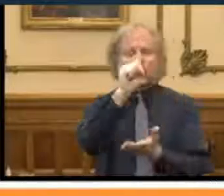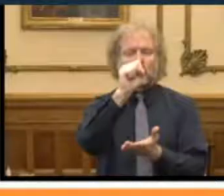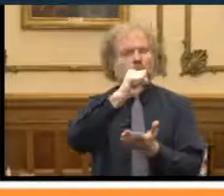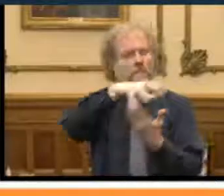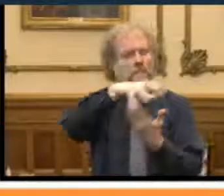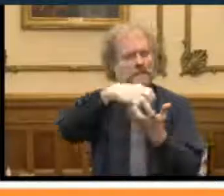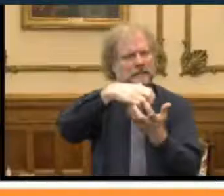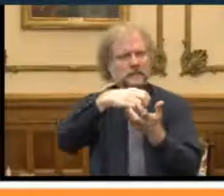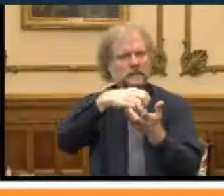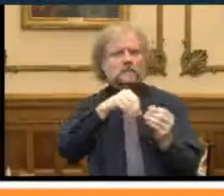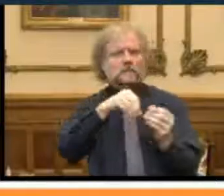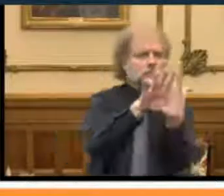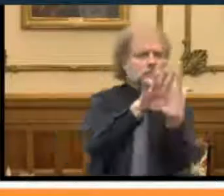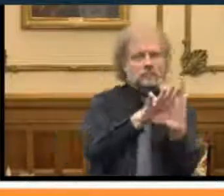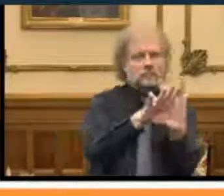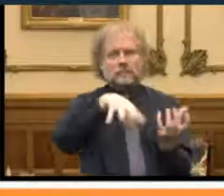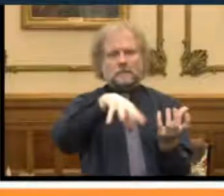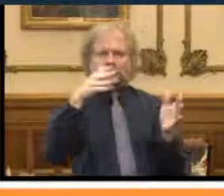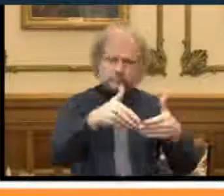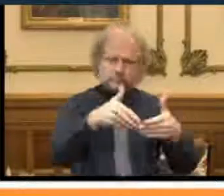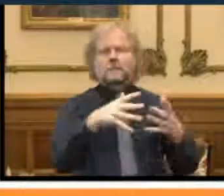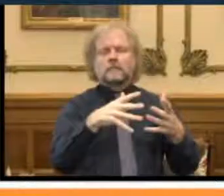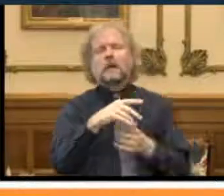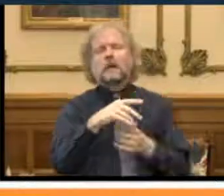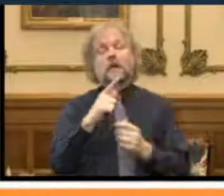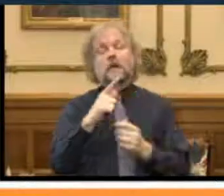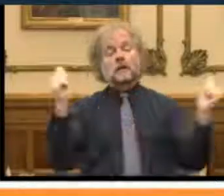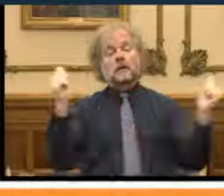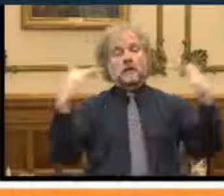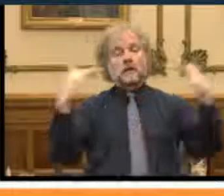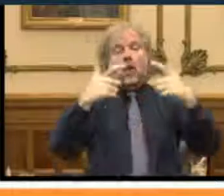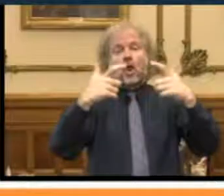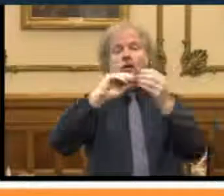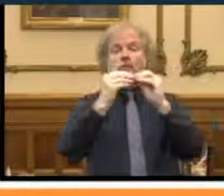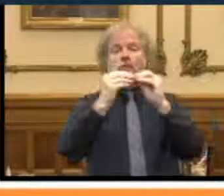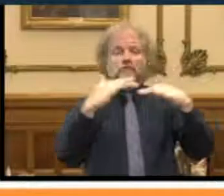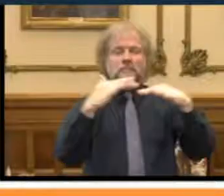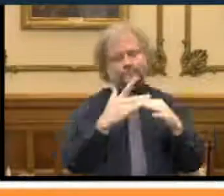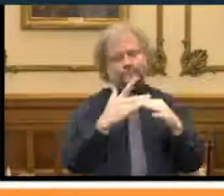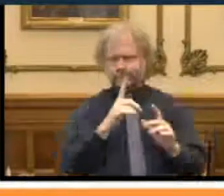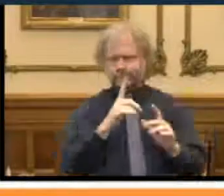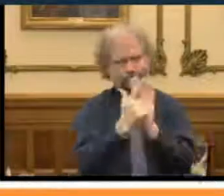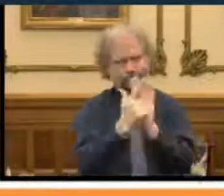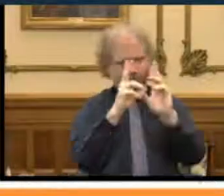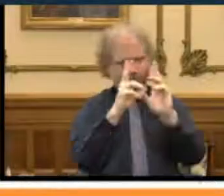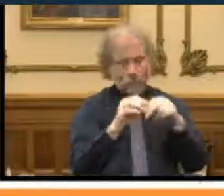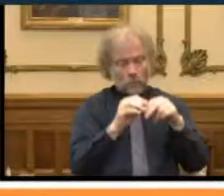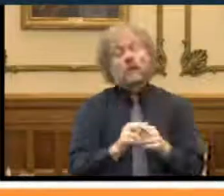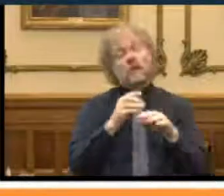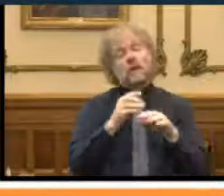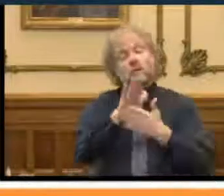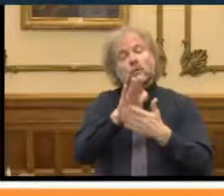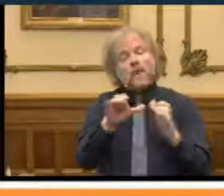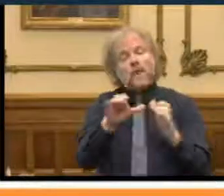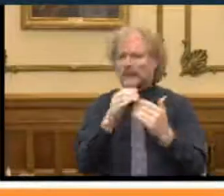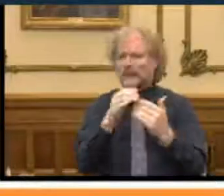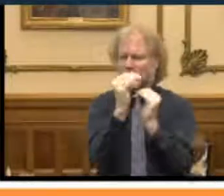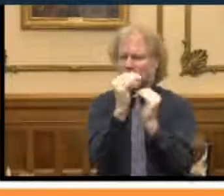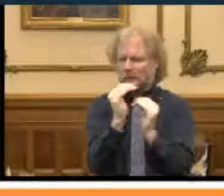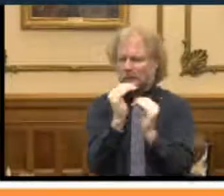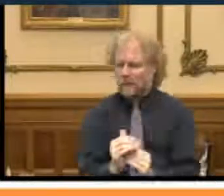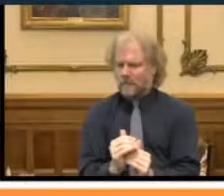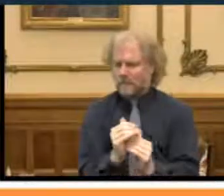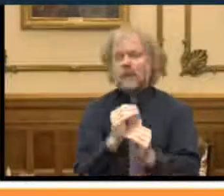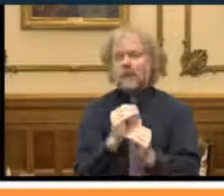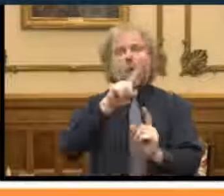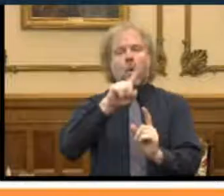for middle and high school students. No assemblies or large group activities should occur. Extracurricular activities are limited and have